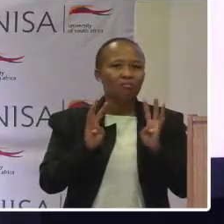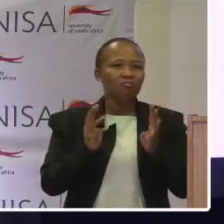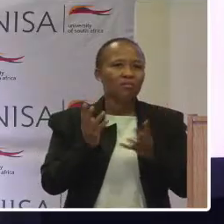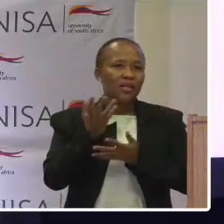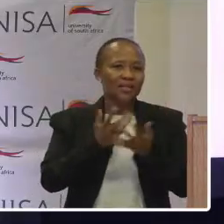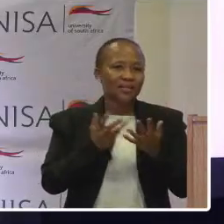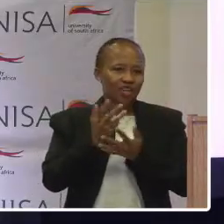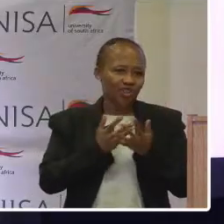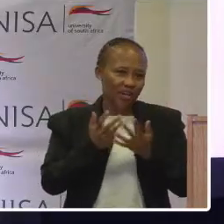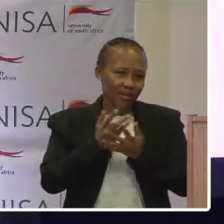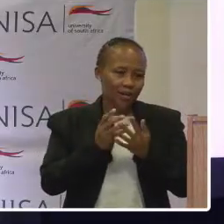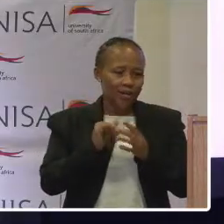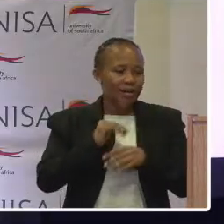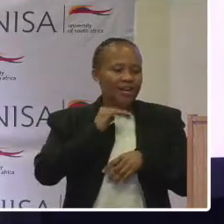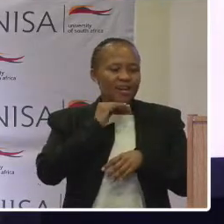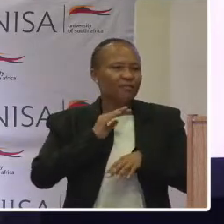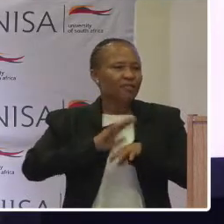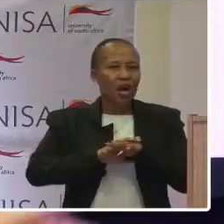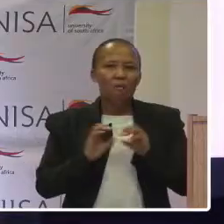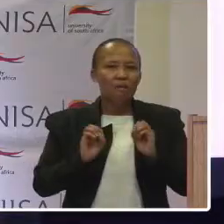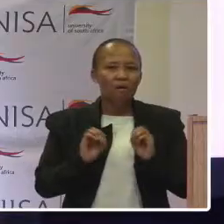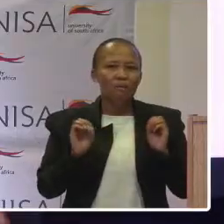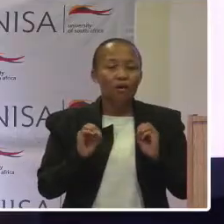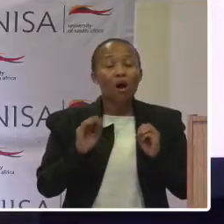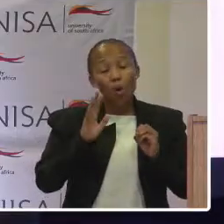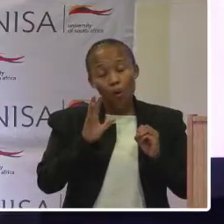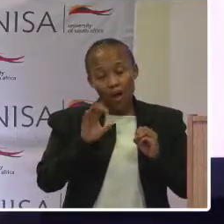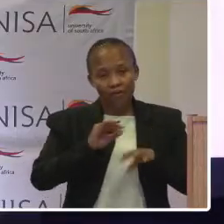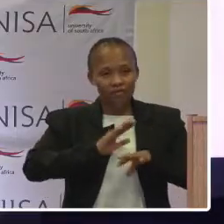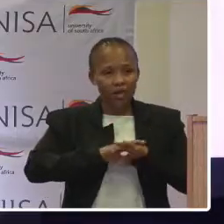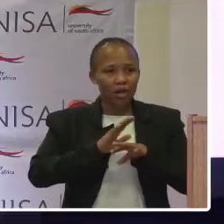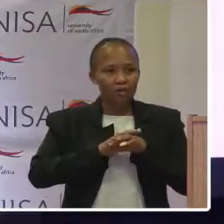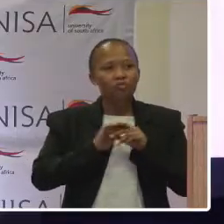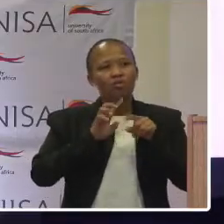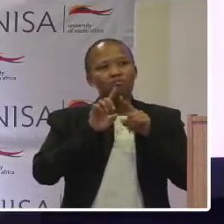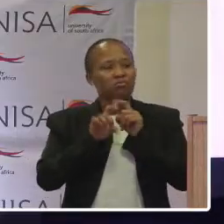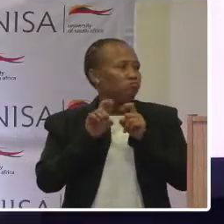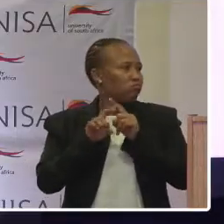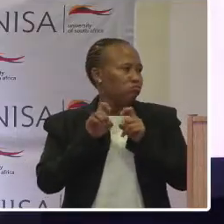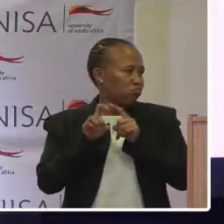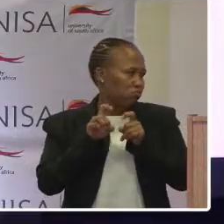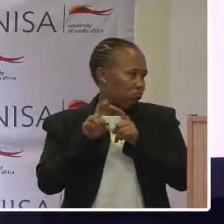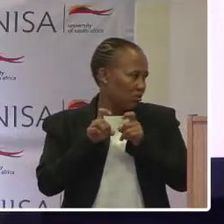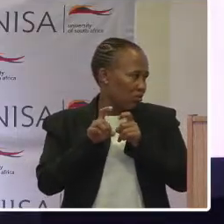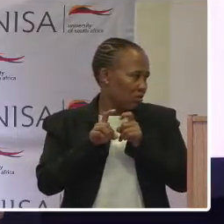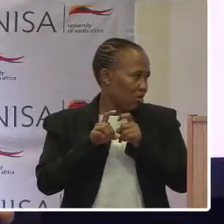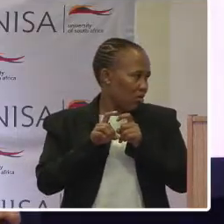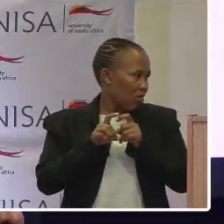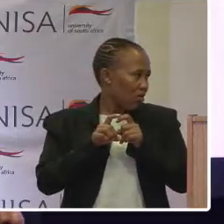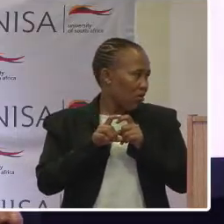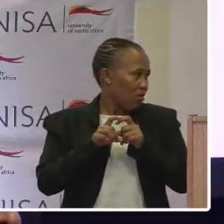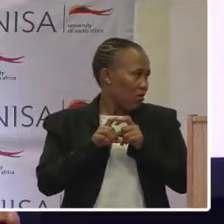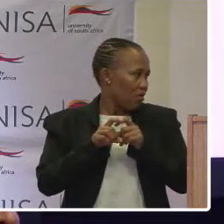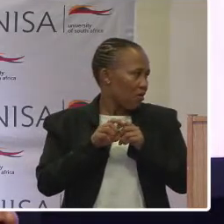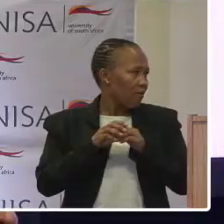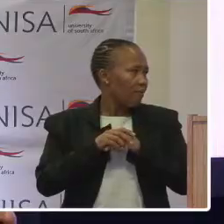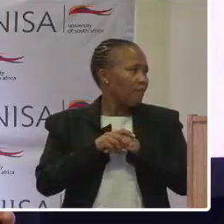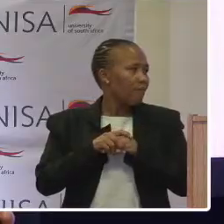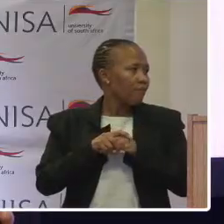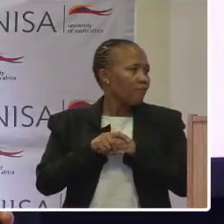I don't know, but we don't have enough time. You'll have time to ask questions. Let me just close off and then she will guide it. Oh.